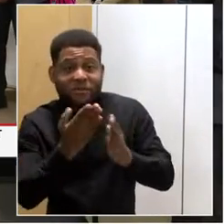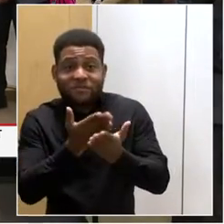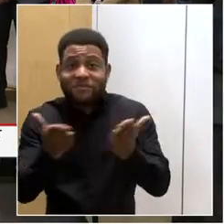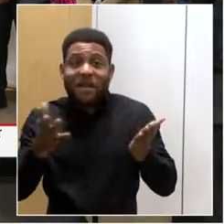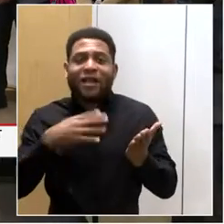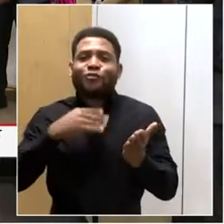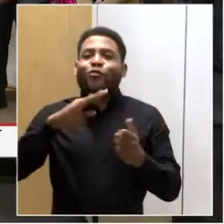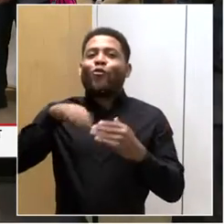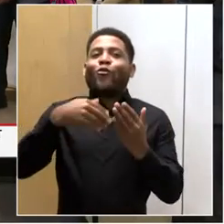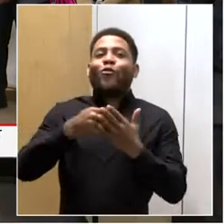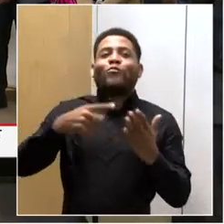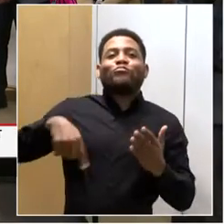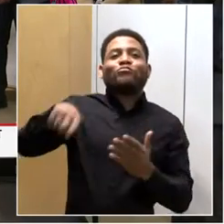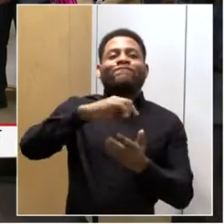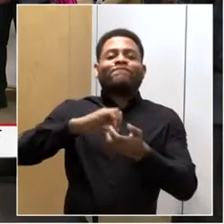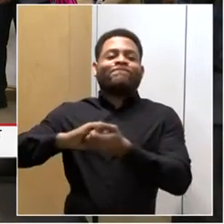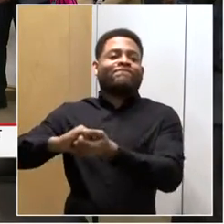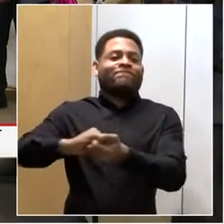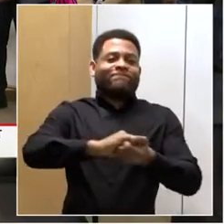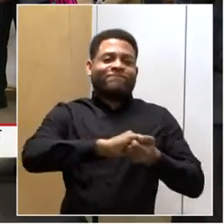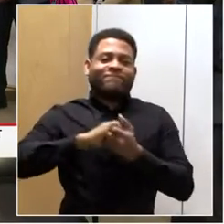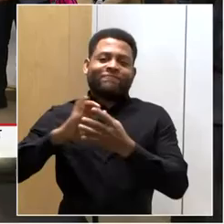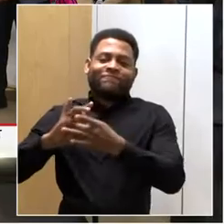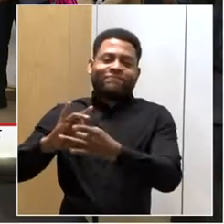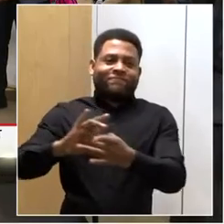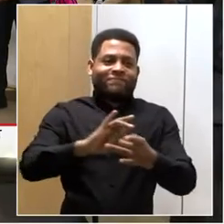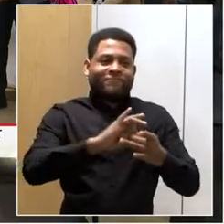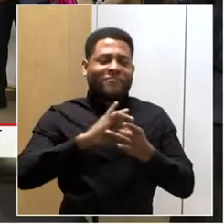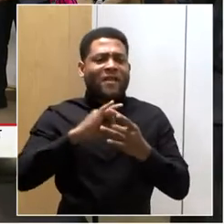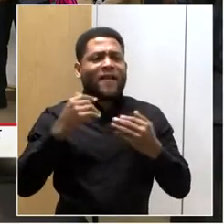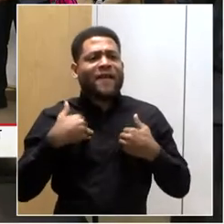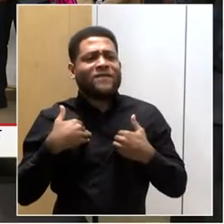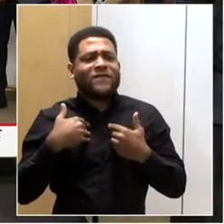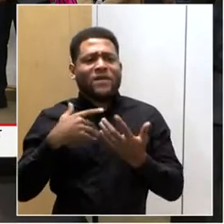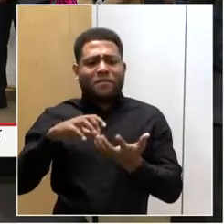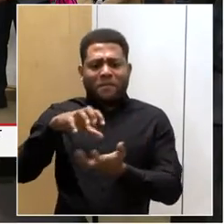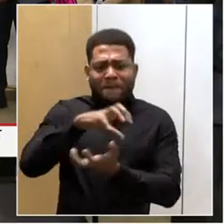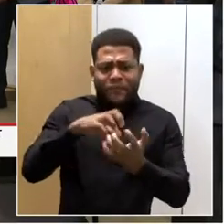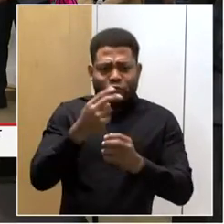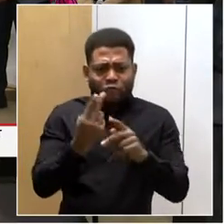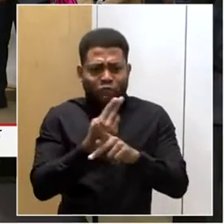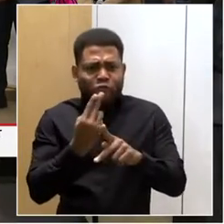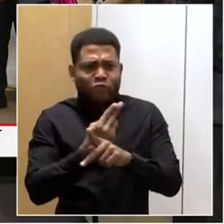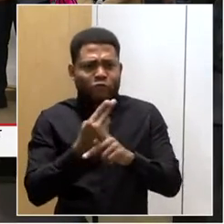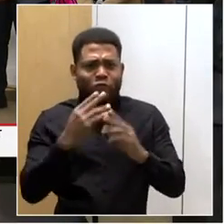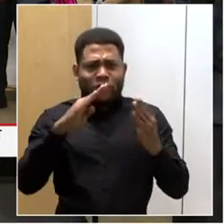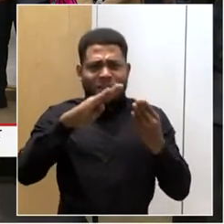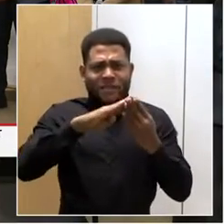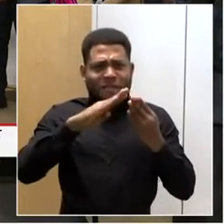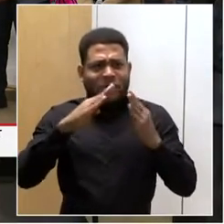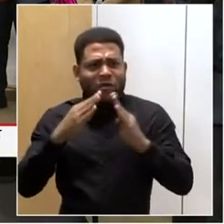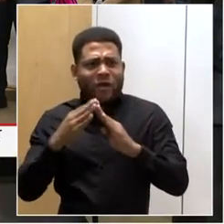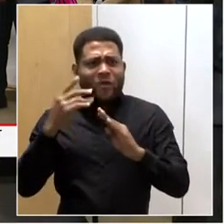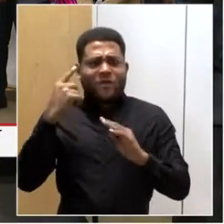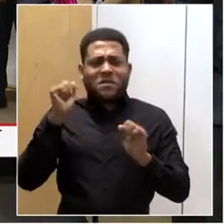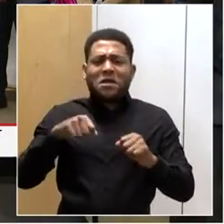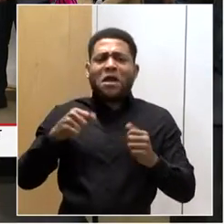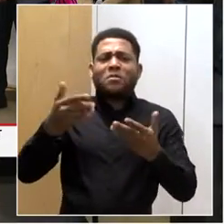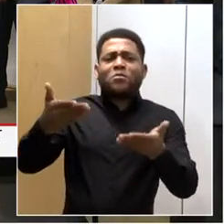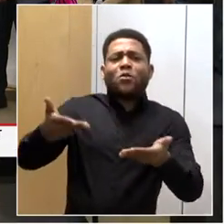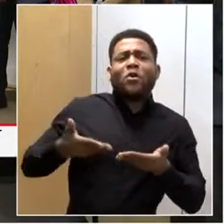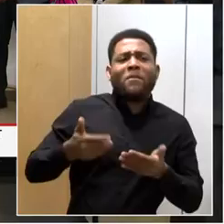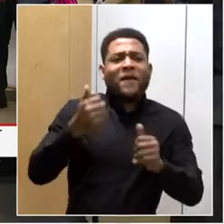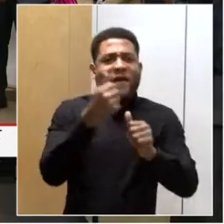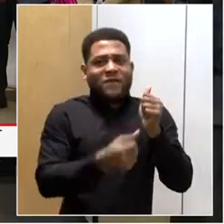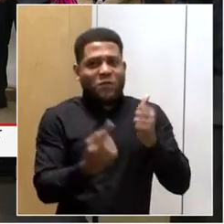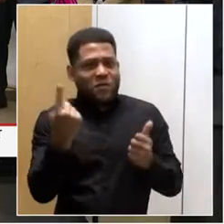to create a resilient and adaptable mixed-use downtown that is welcoming and alluring to everyone. And before